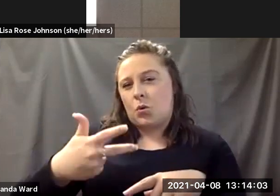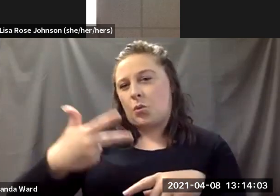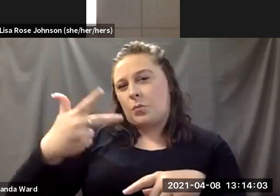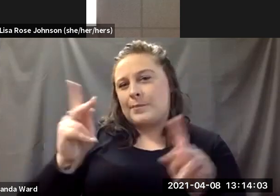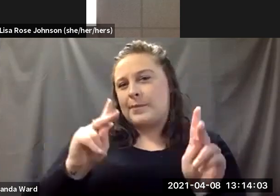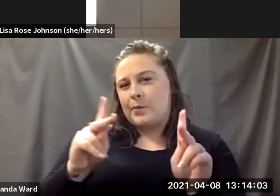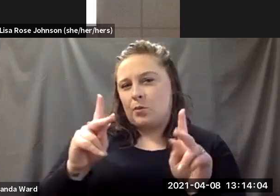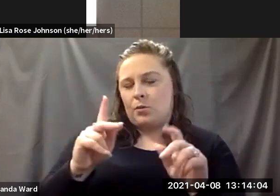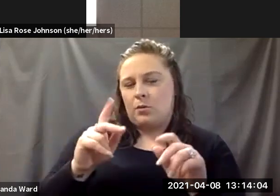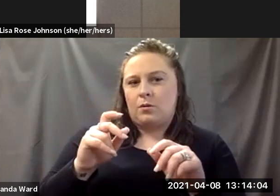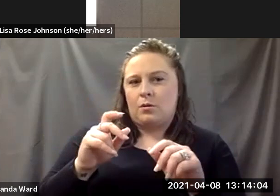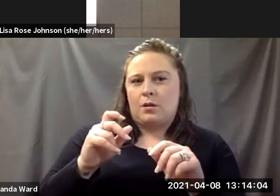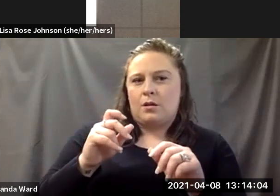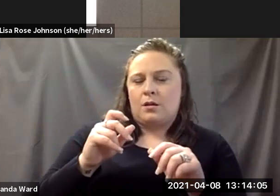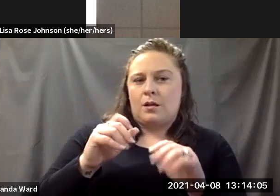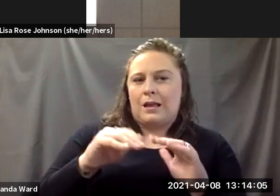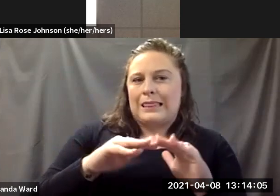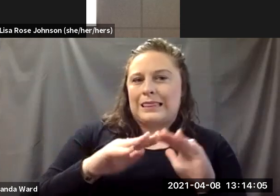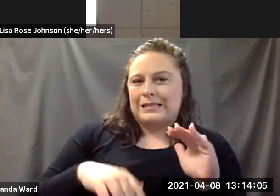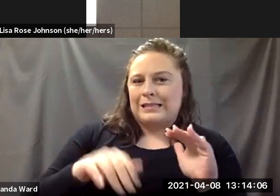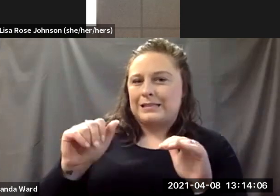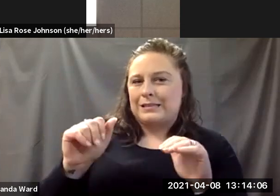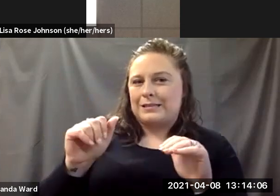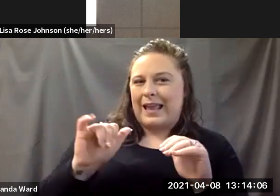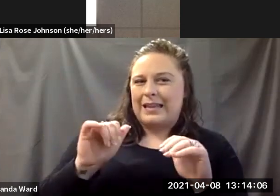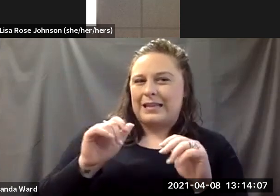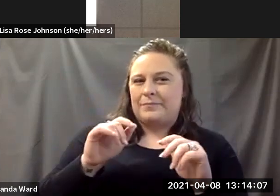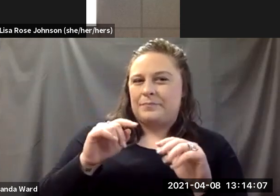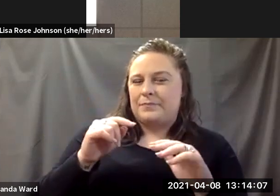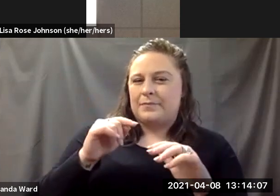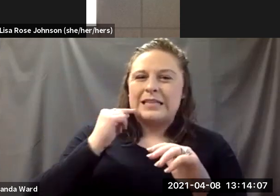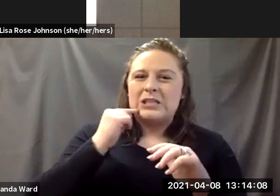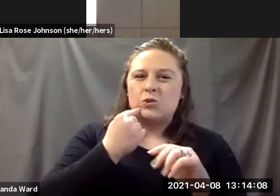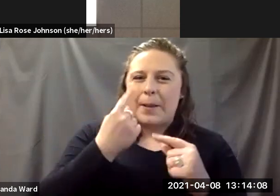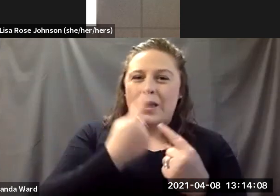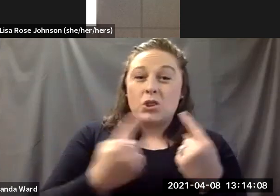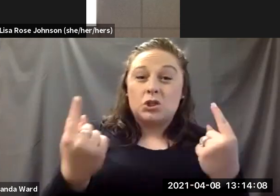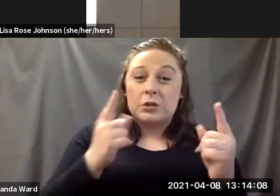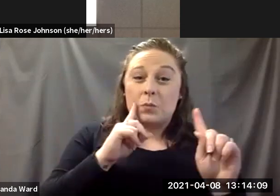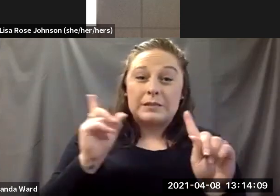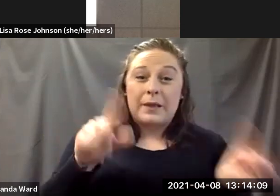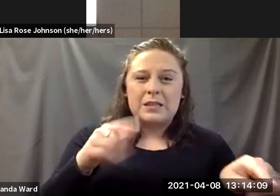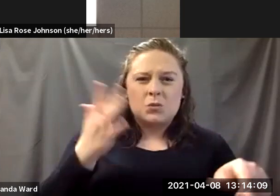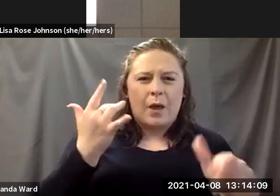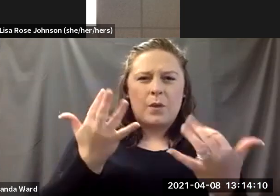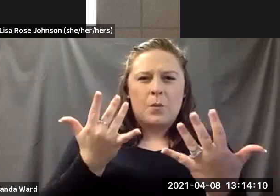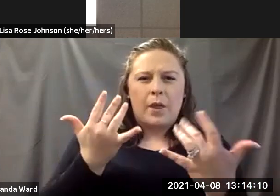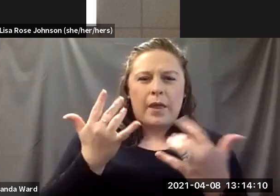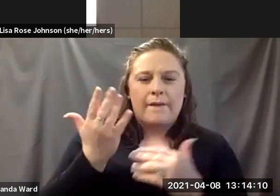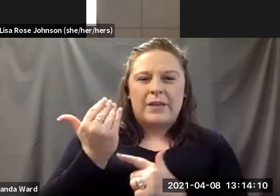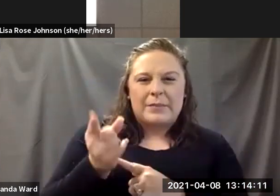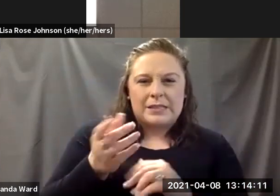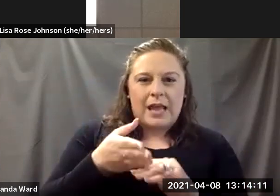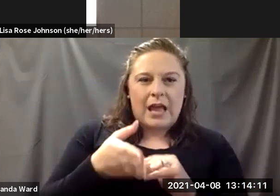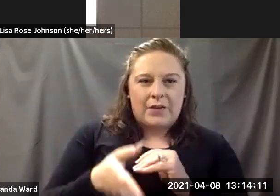or less. Anaphylaxis, that extreme allergic response. That's part of why we wait 15 minutes after